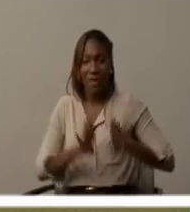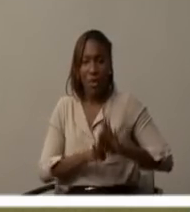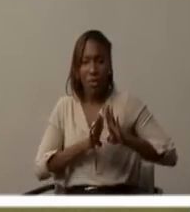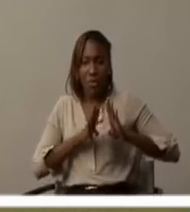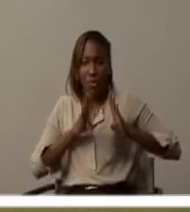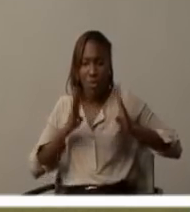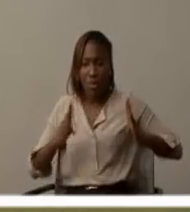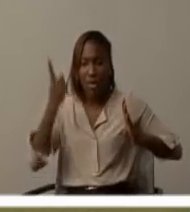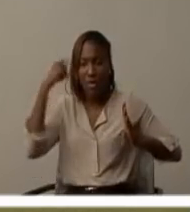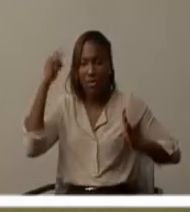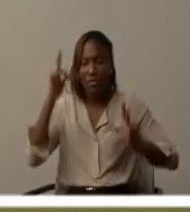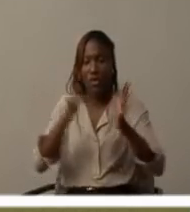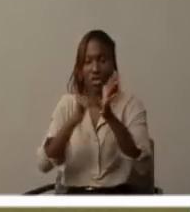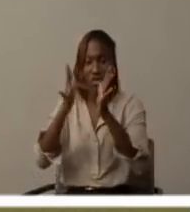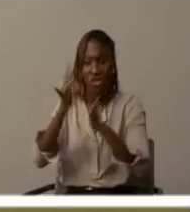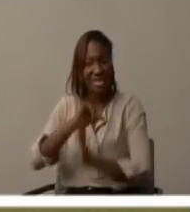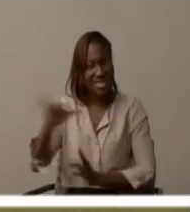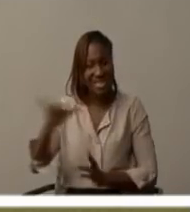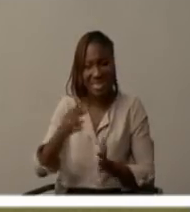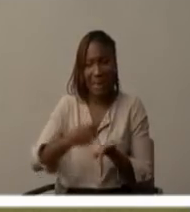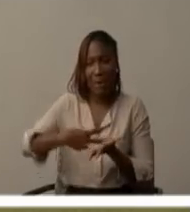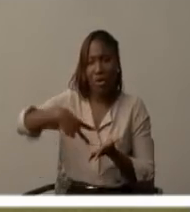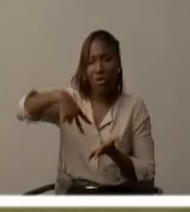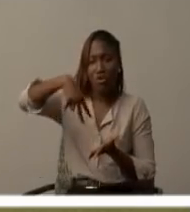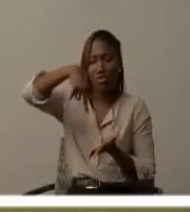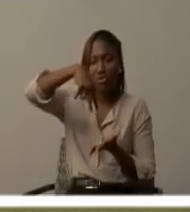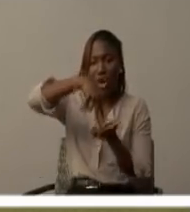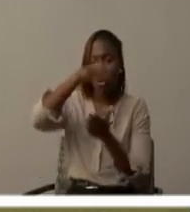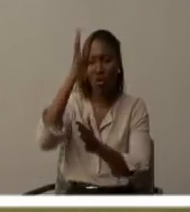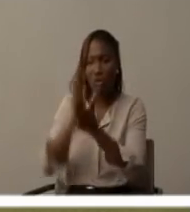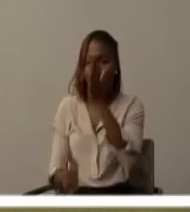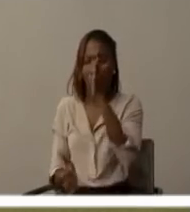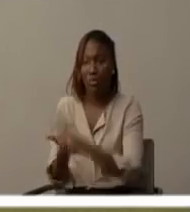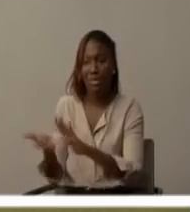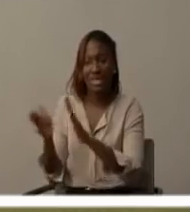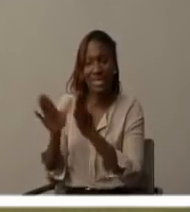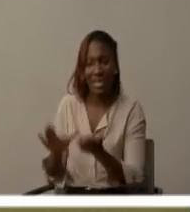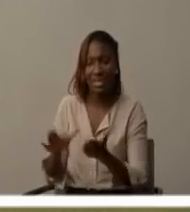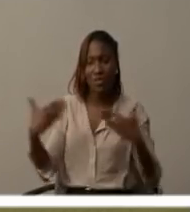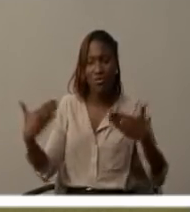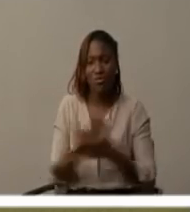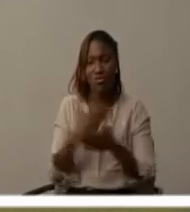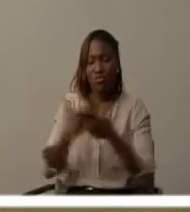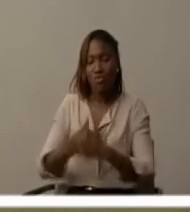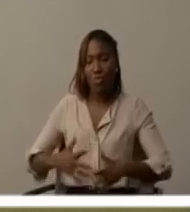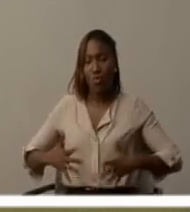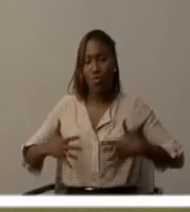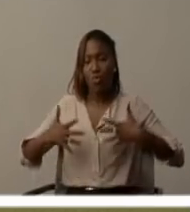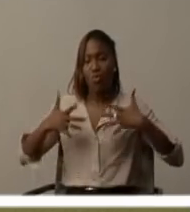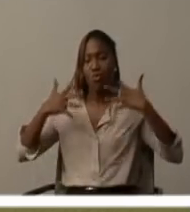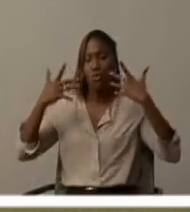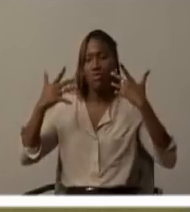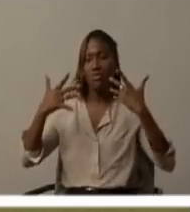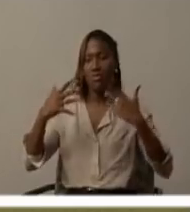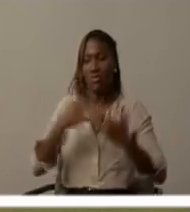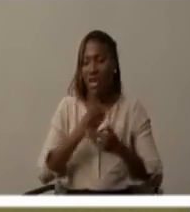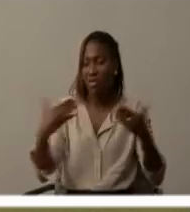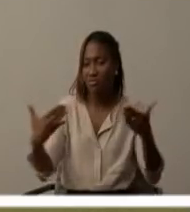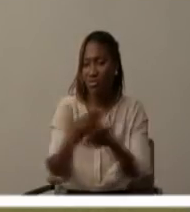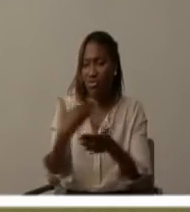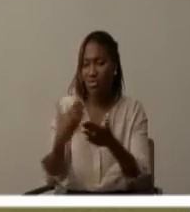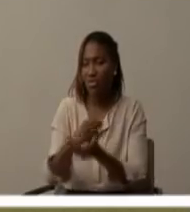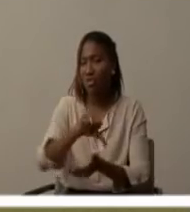Jesus may raise us from the dead, so that our lives may be restored, and in turn, restore other